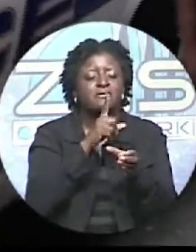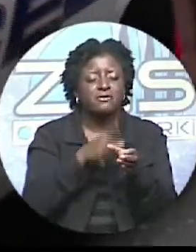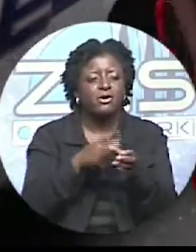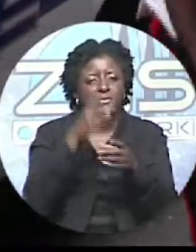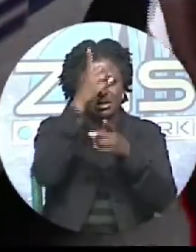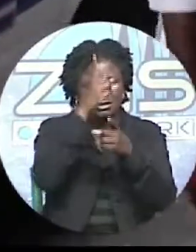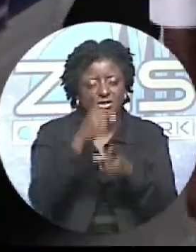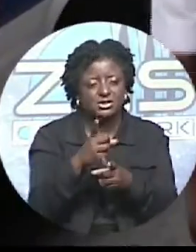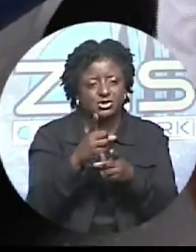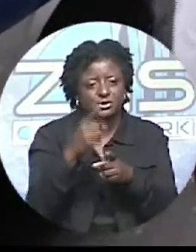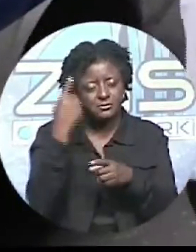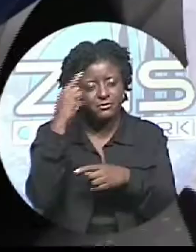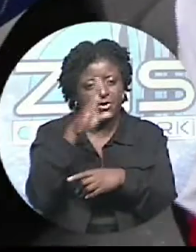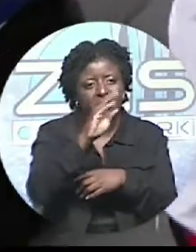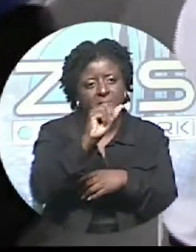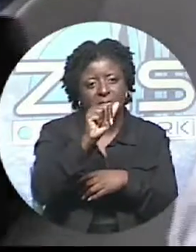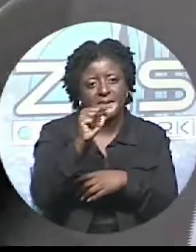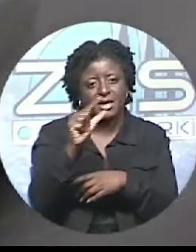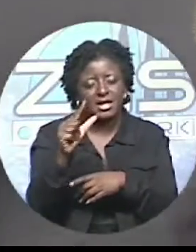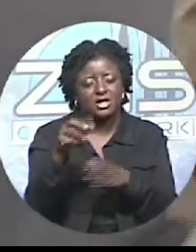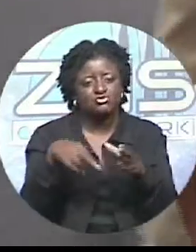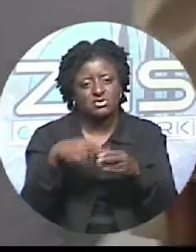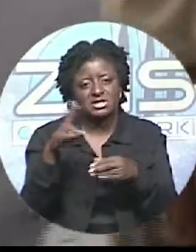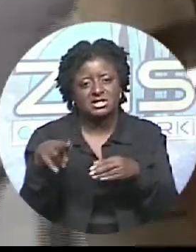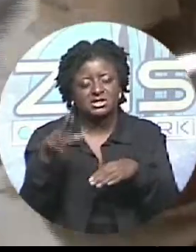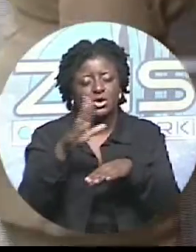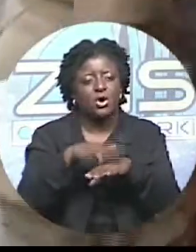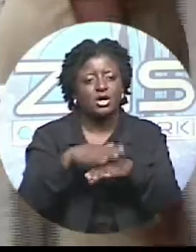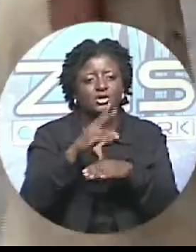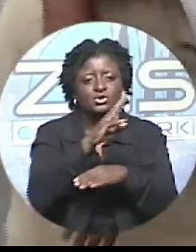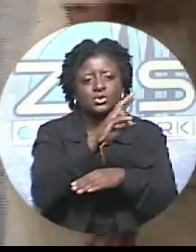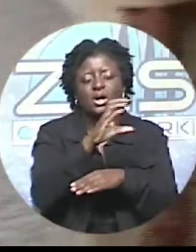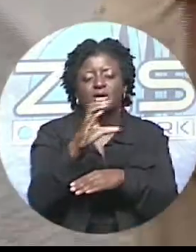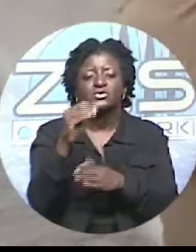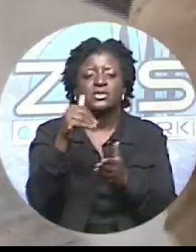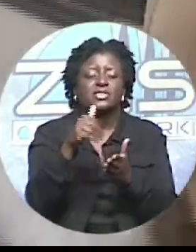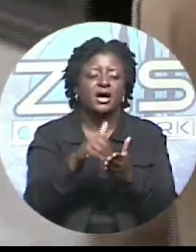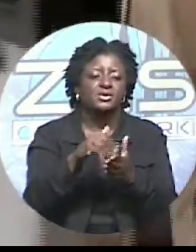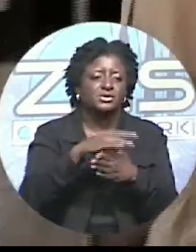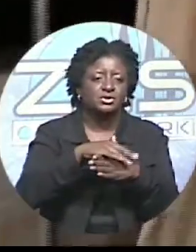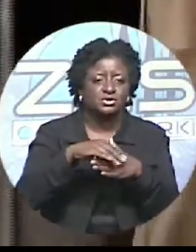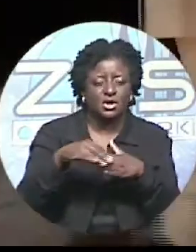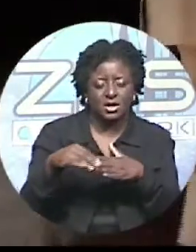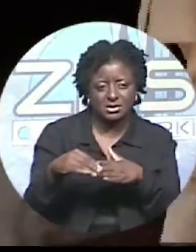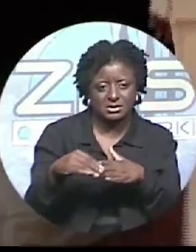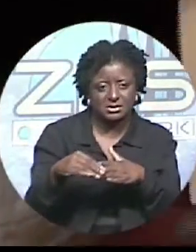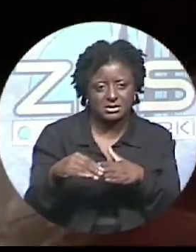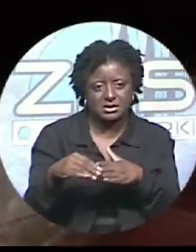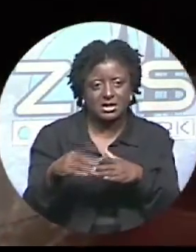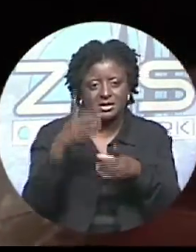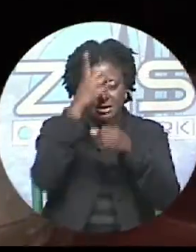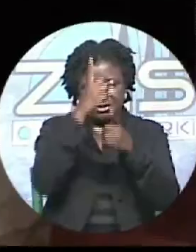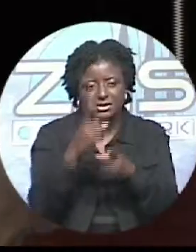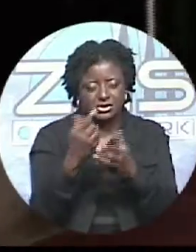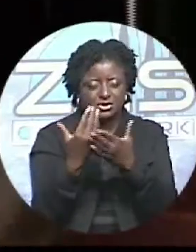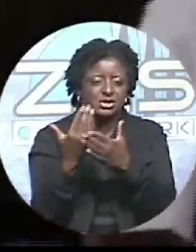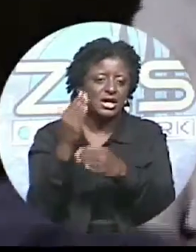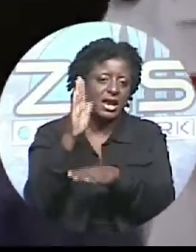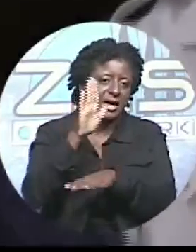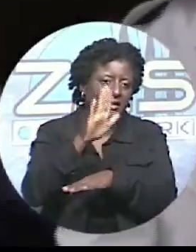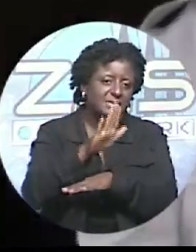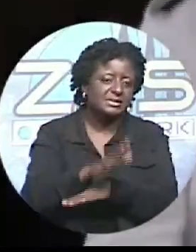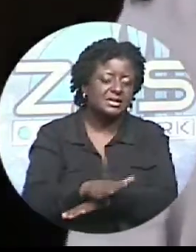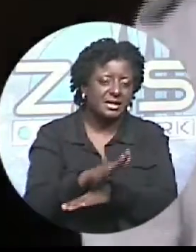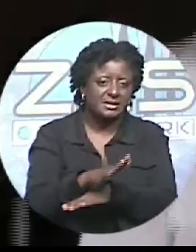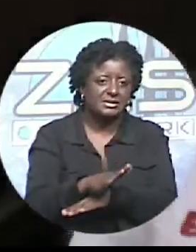on $200,000 bail. The decision handed down last night by the appellate panel of Court President Justice Anita Allen, Justice John Isaacs,